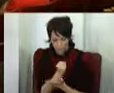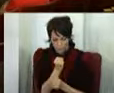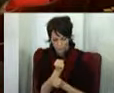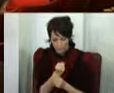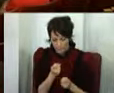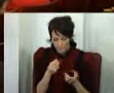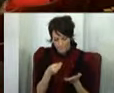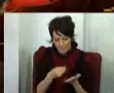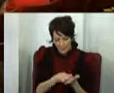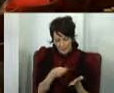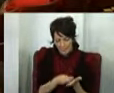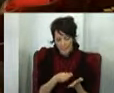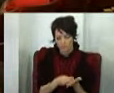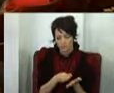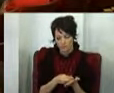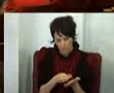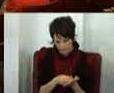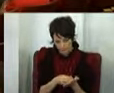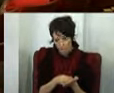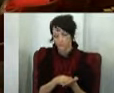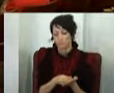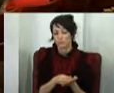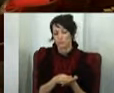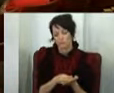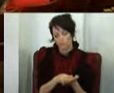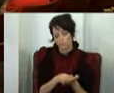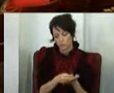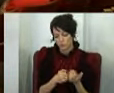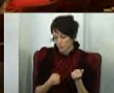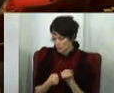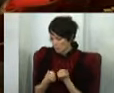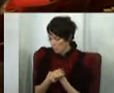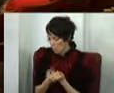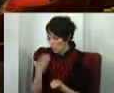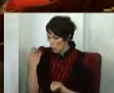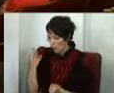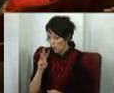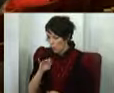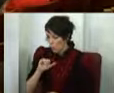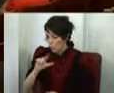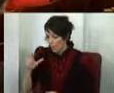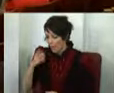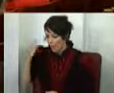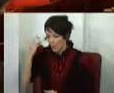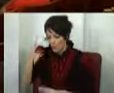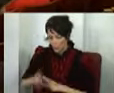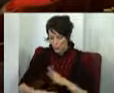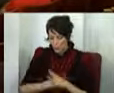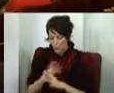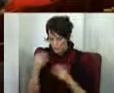so generously given to us to do your will in the world today. Amen. Amen.